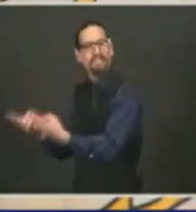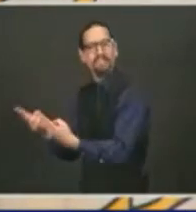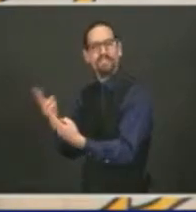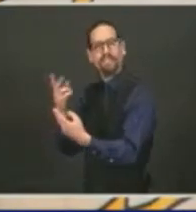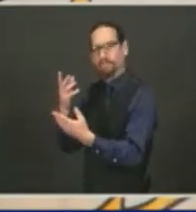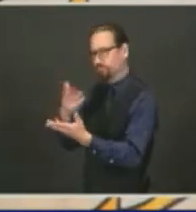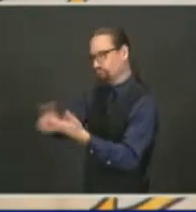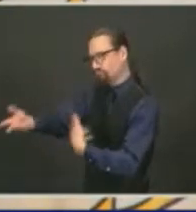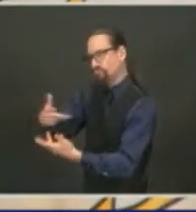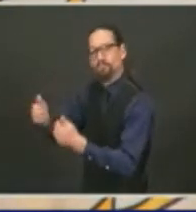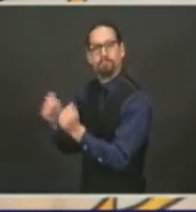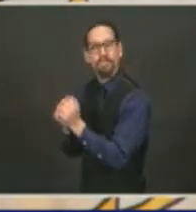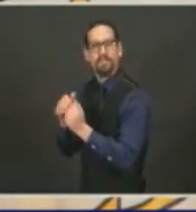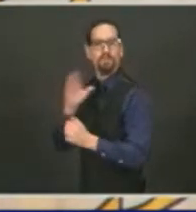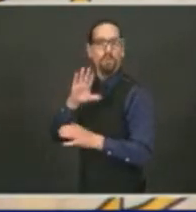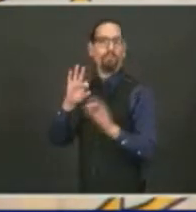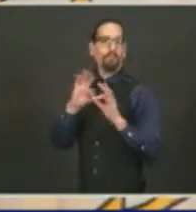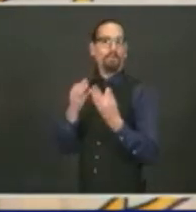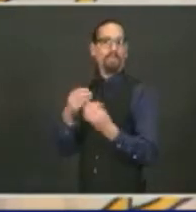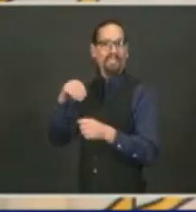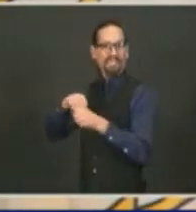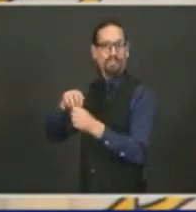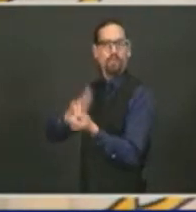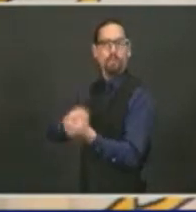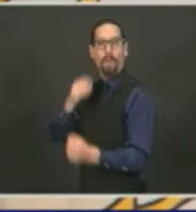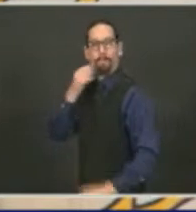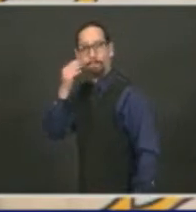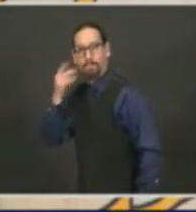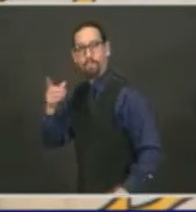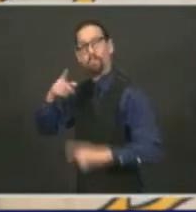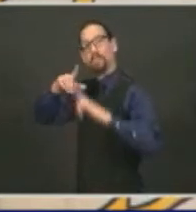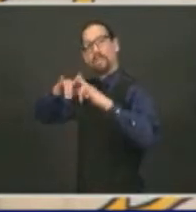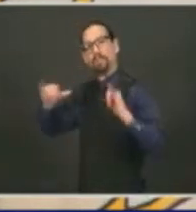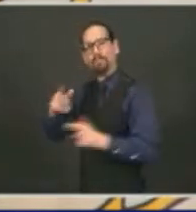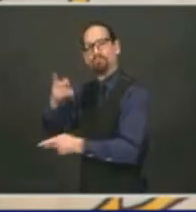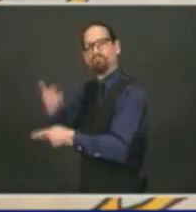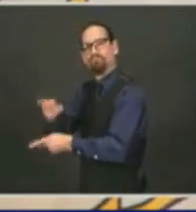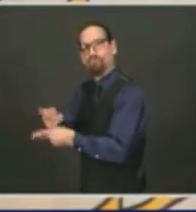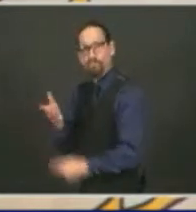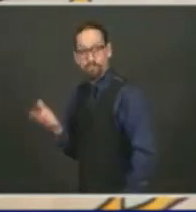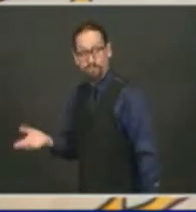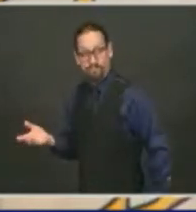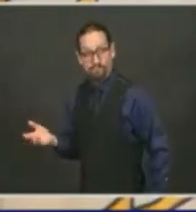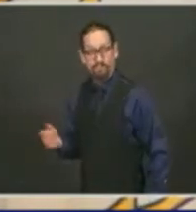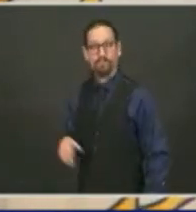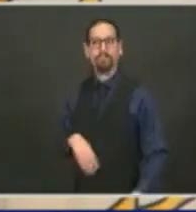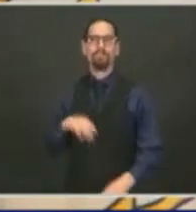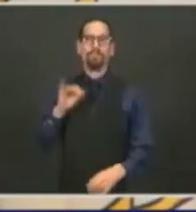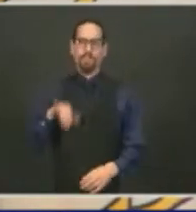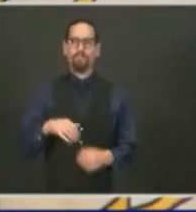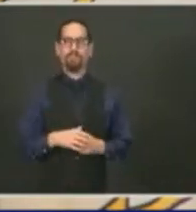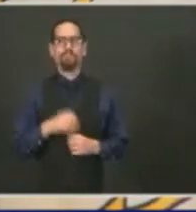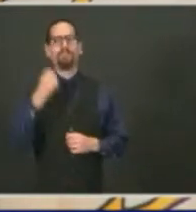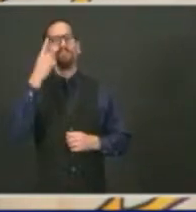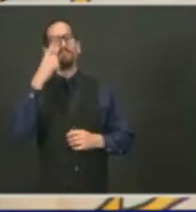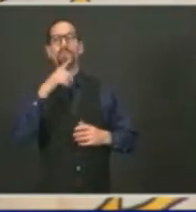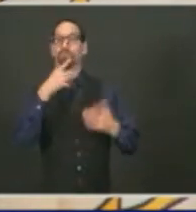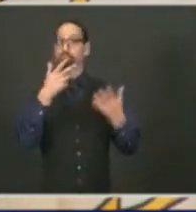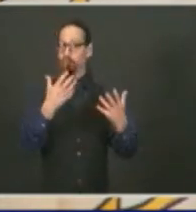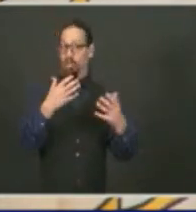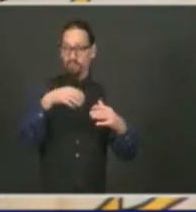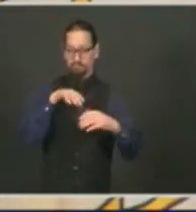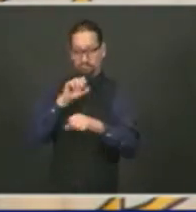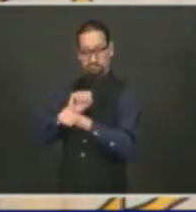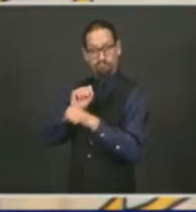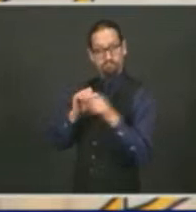essential caregiver, anyone who gets qualified as an essential caregiver, has to go through a training program